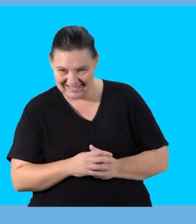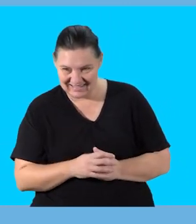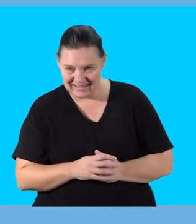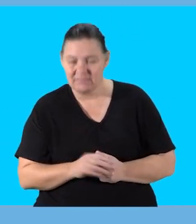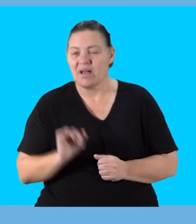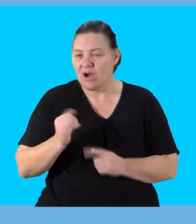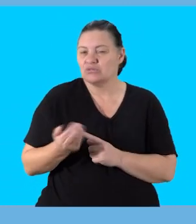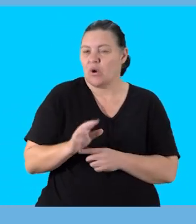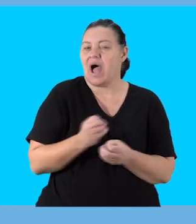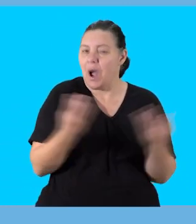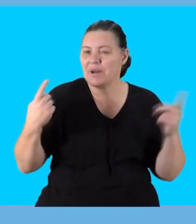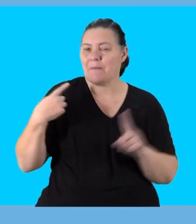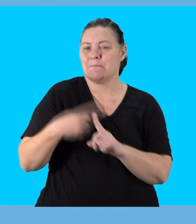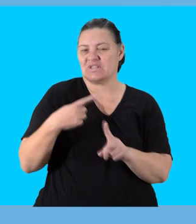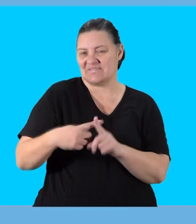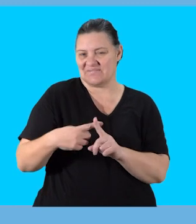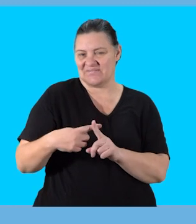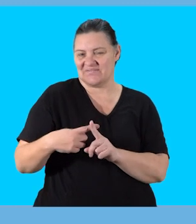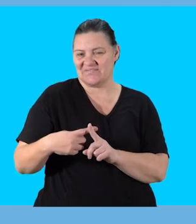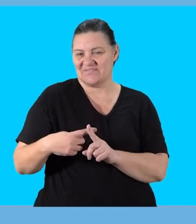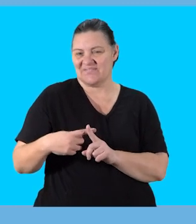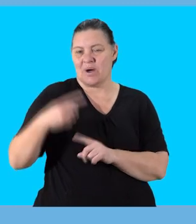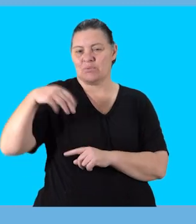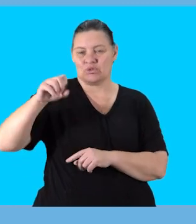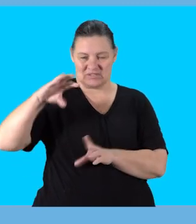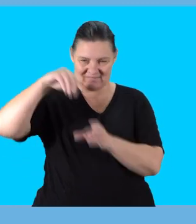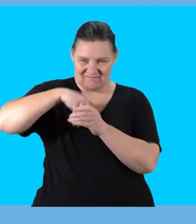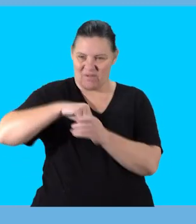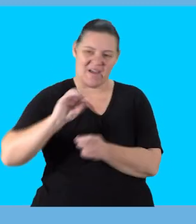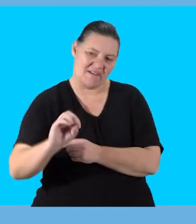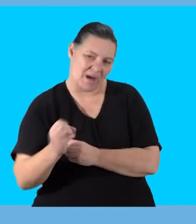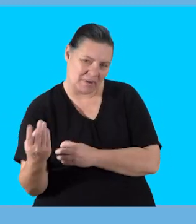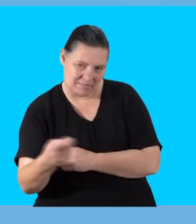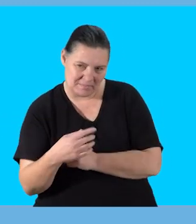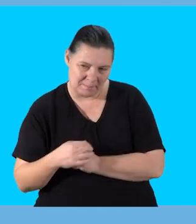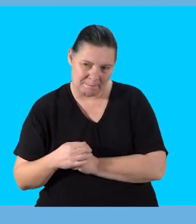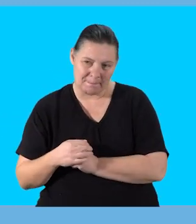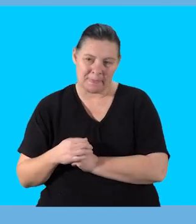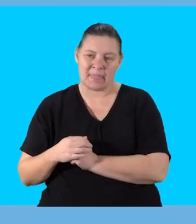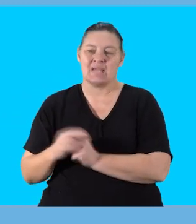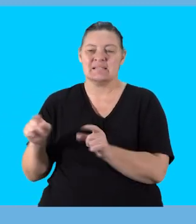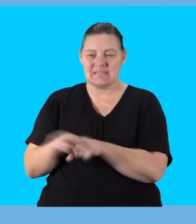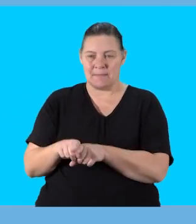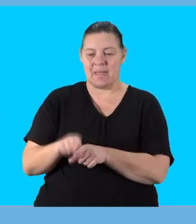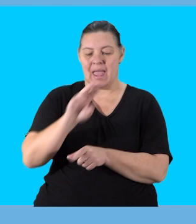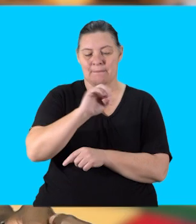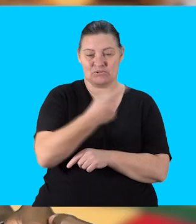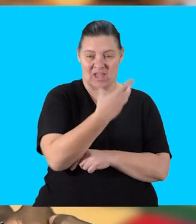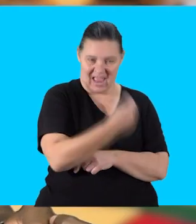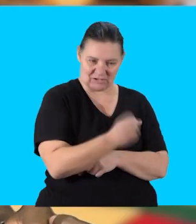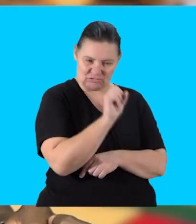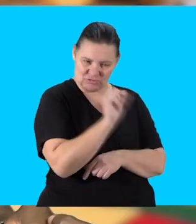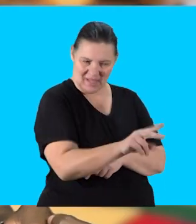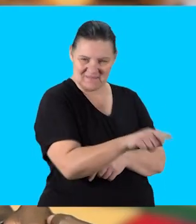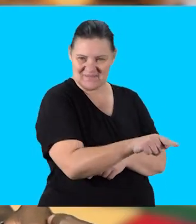atomic number indicates the number of protons that each and every one of those elements have. As we have seen with the magnesium, it